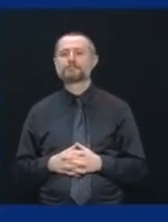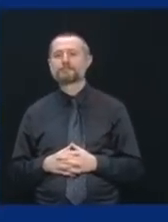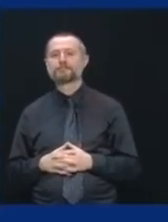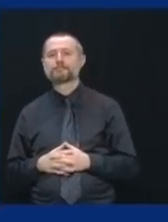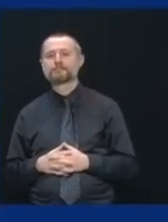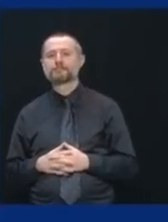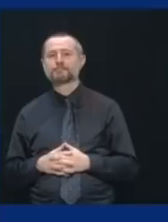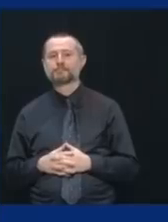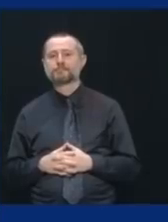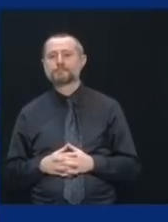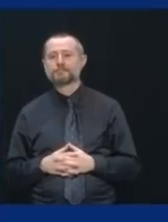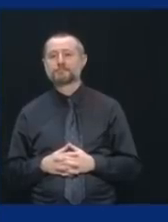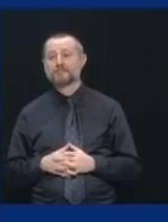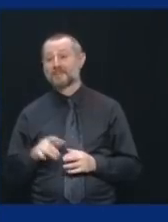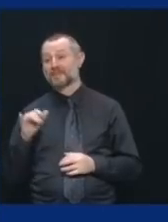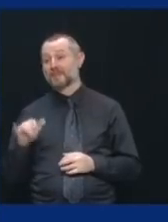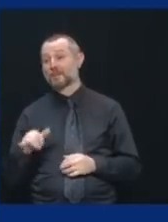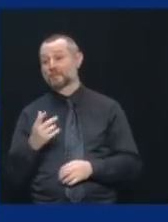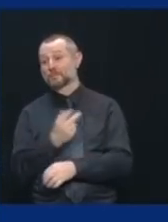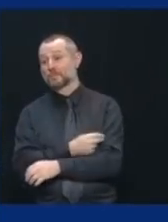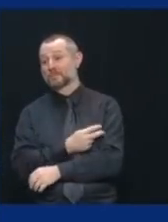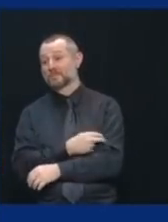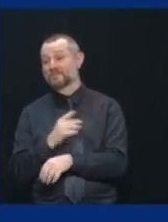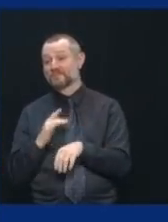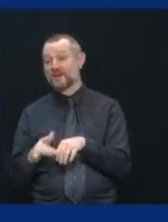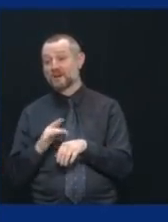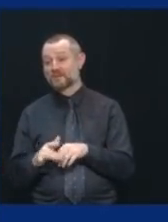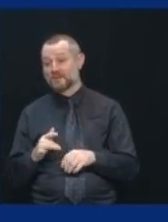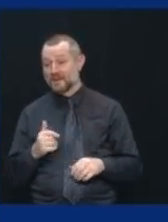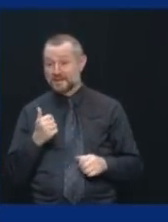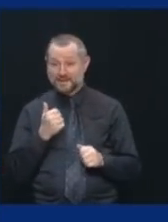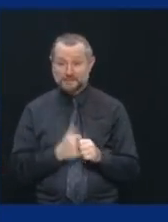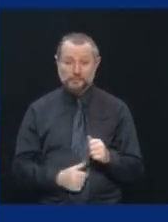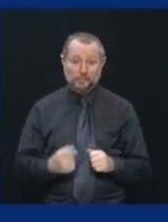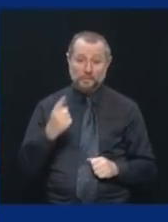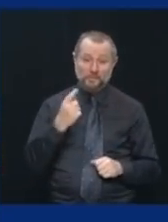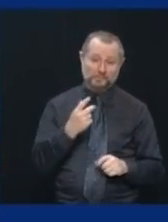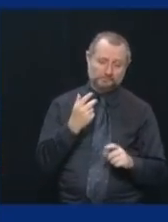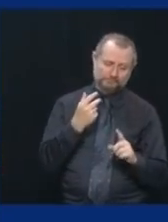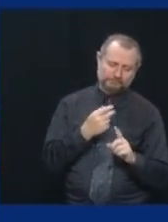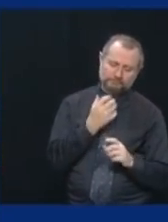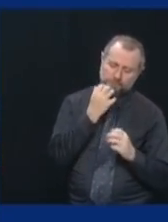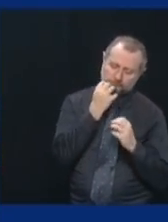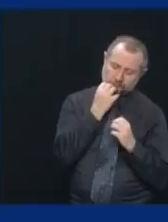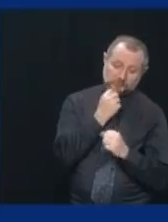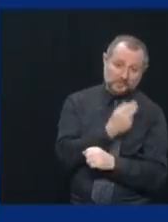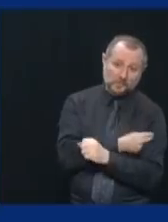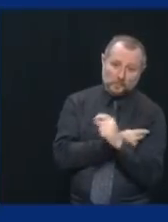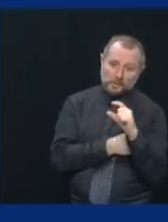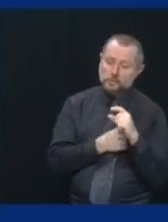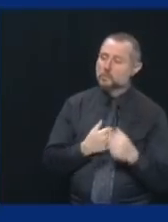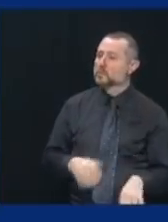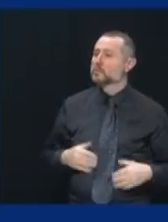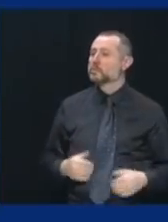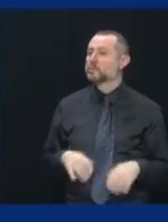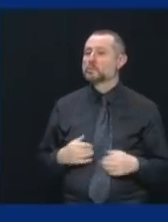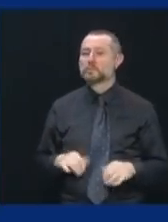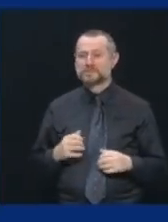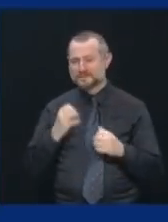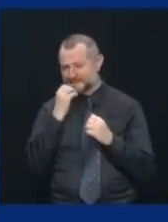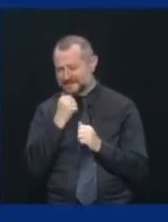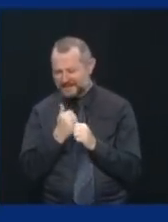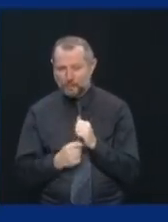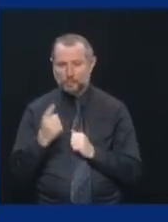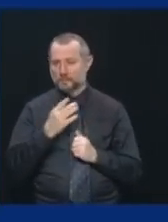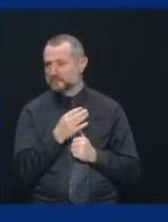whatever doses we have, every dose is precious, as I just explained.